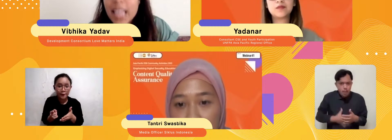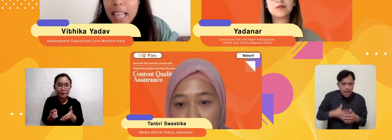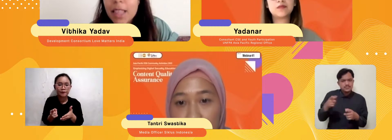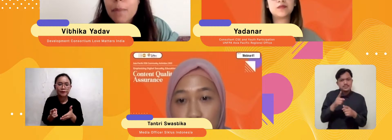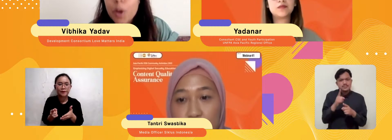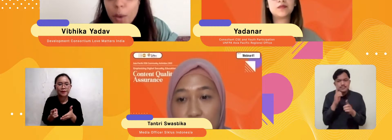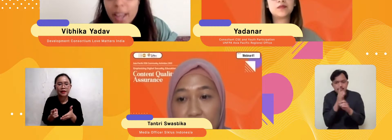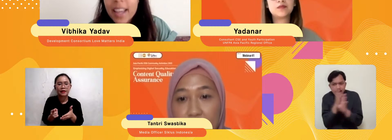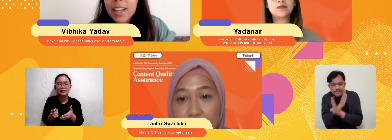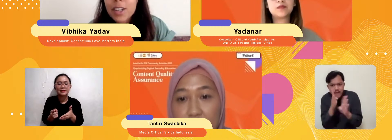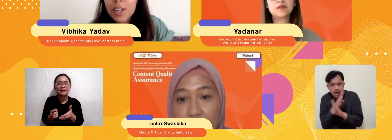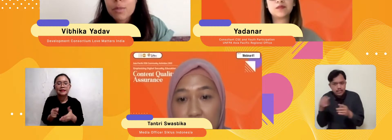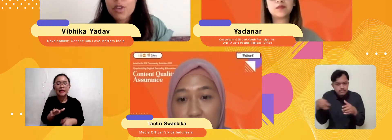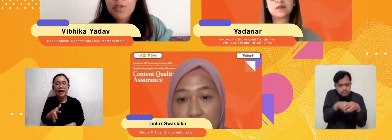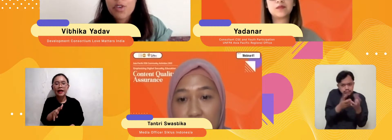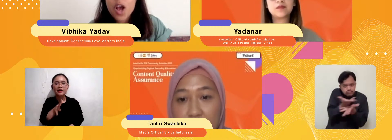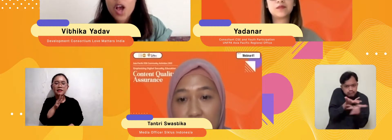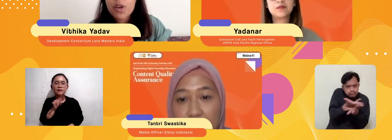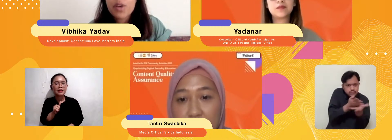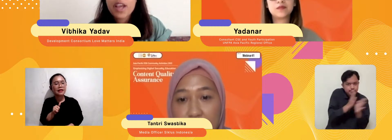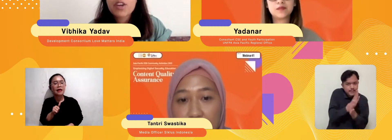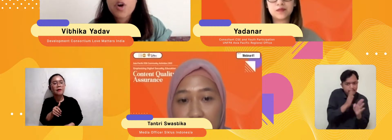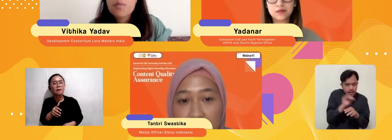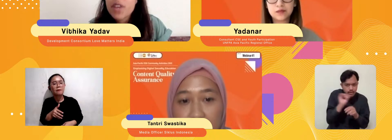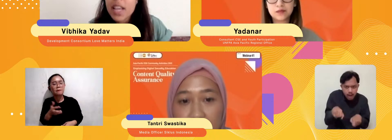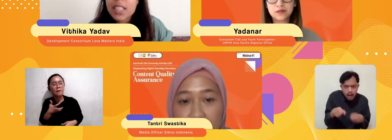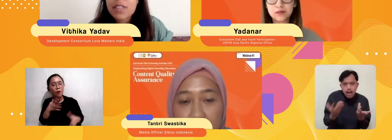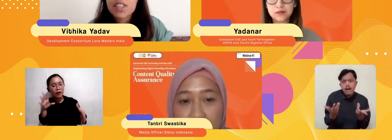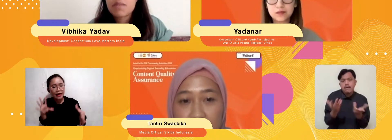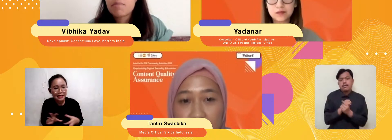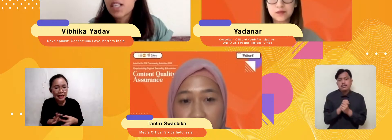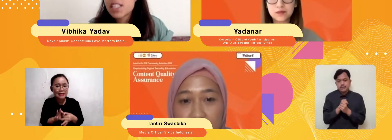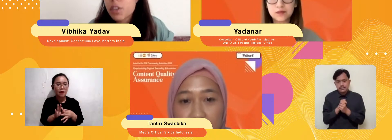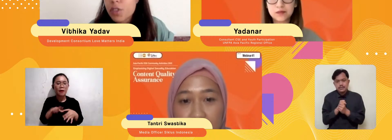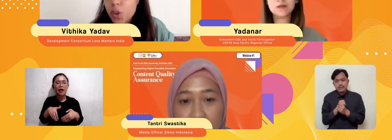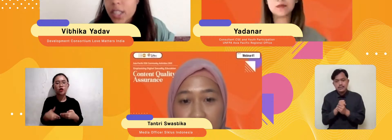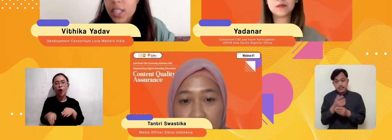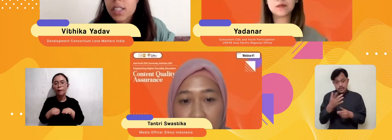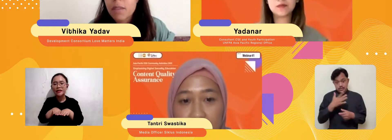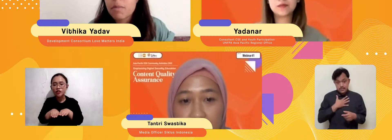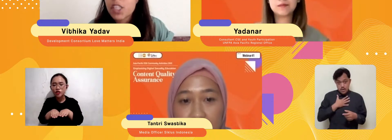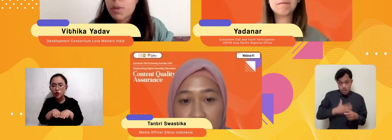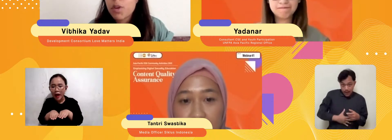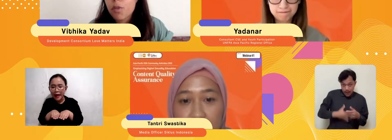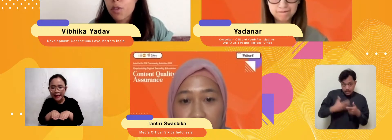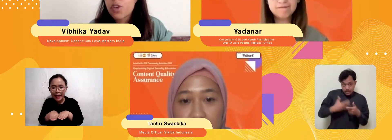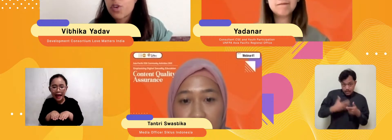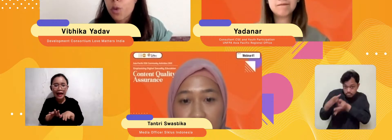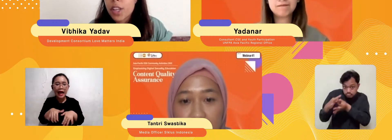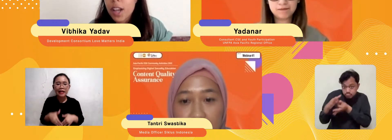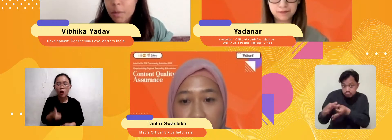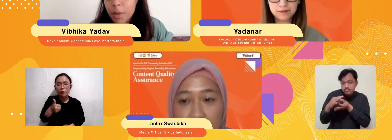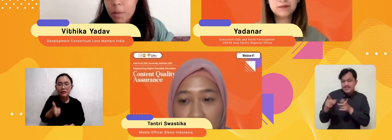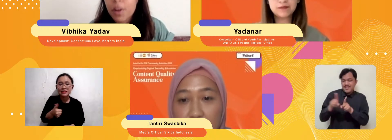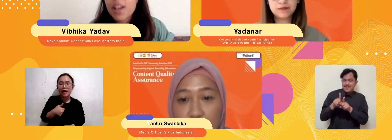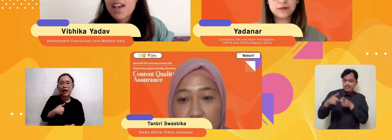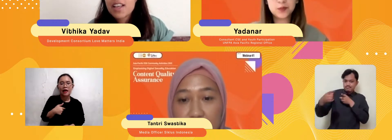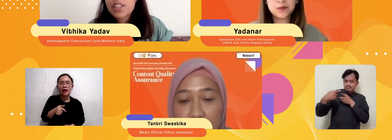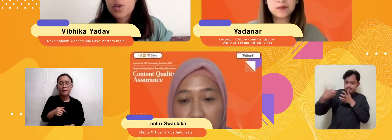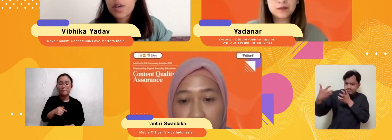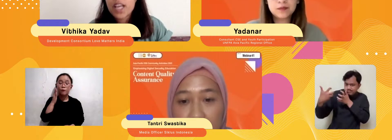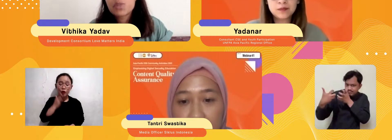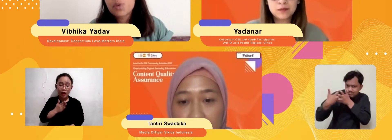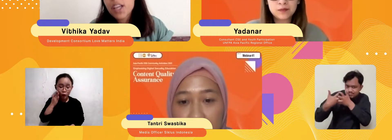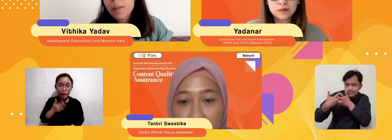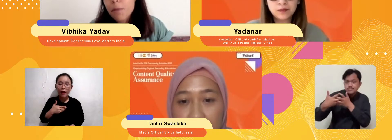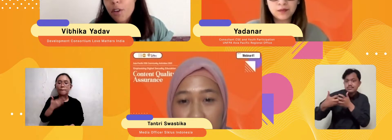really get them going in terms of how we look at comprehensiveness and basket of choices that must be offered to all young people.